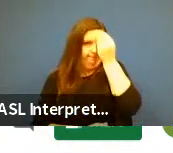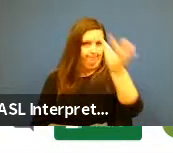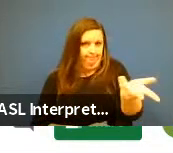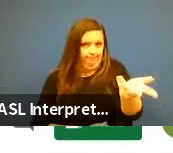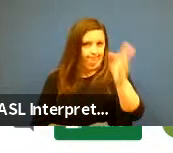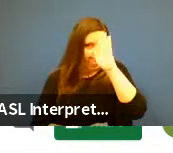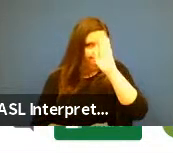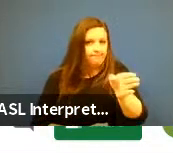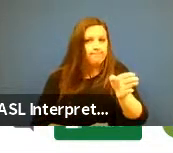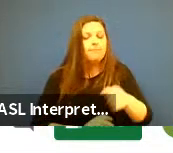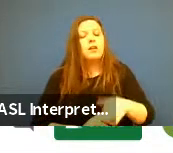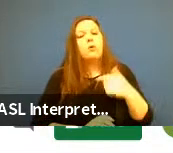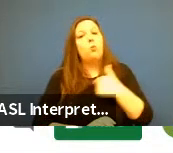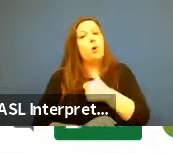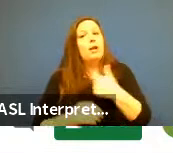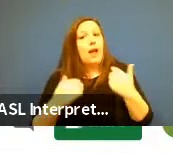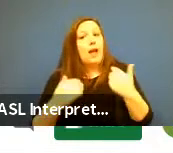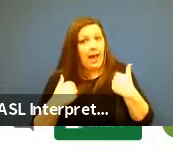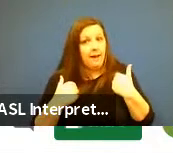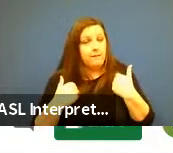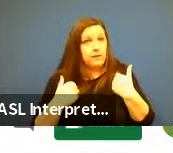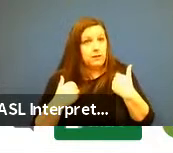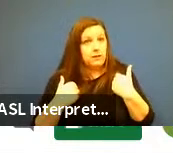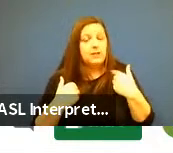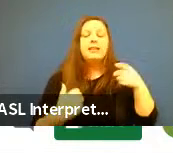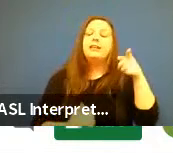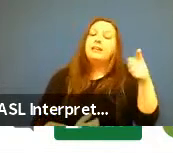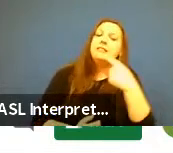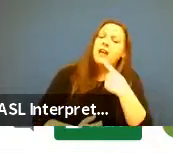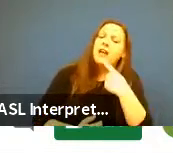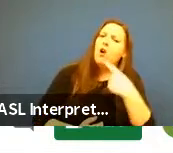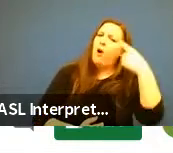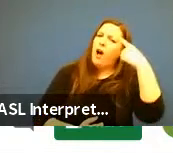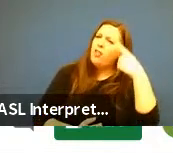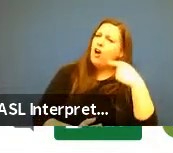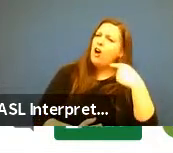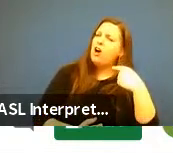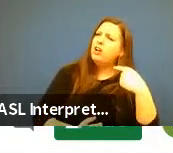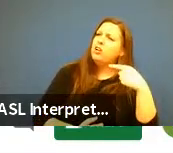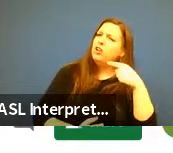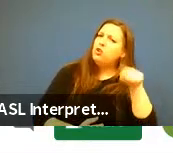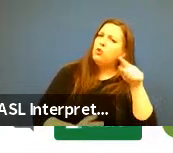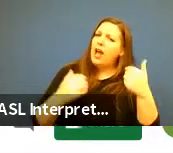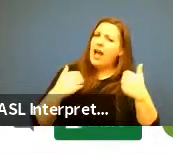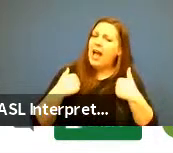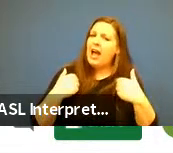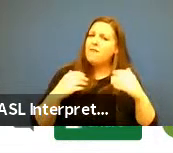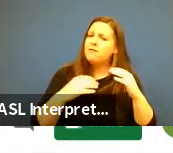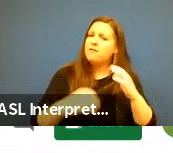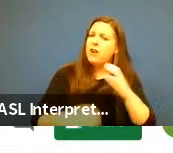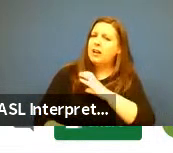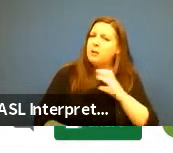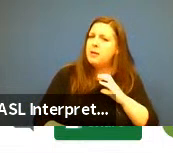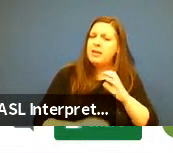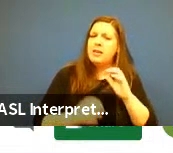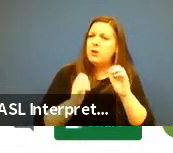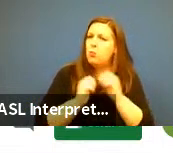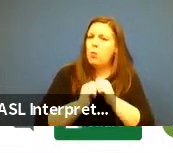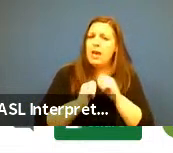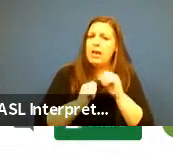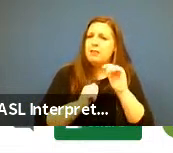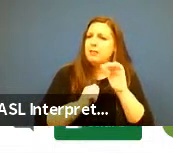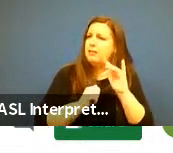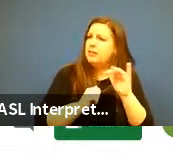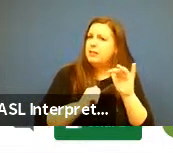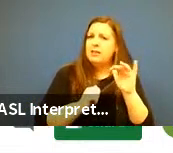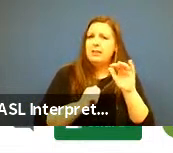okay, we have he said, I thought you had a committee with CO something. So, oh, you talking